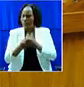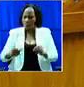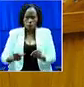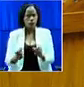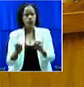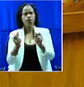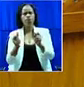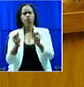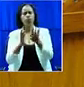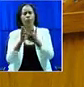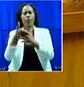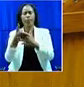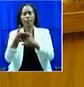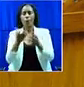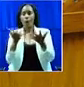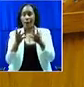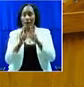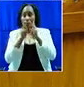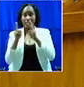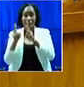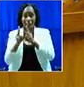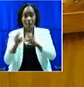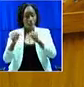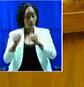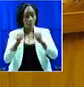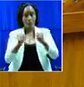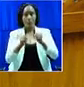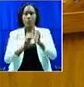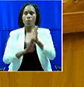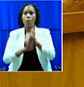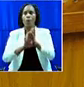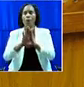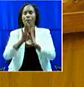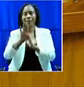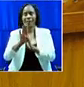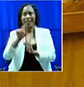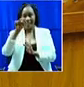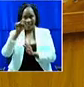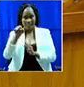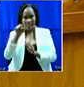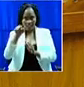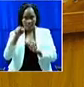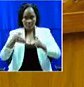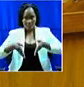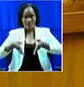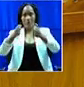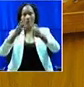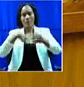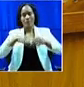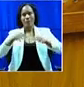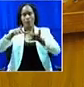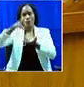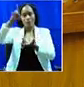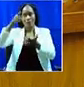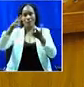able to see sustained progress, and that is the route that we have chosen.